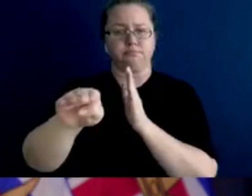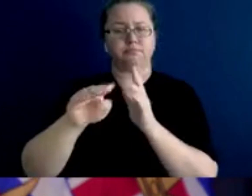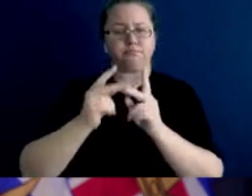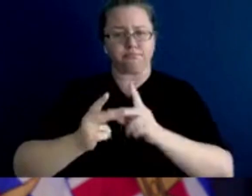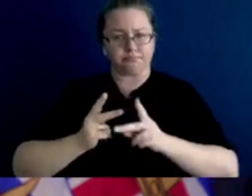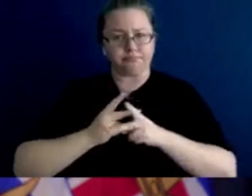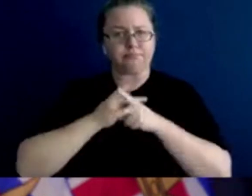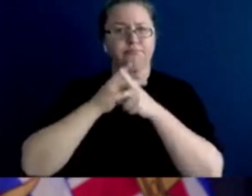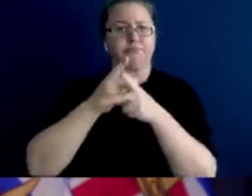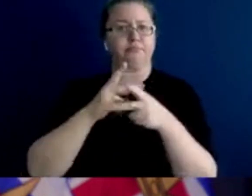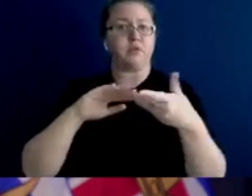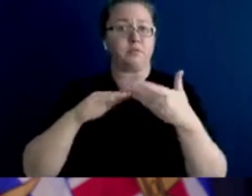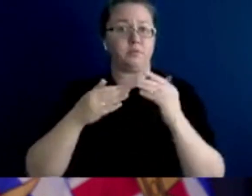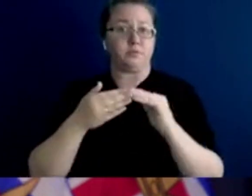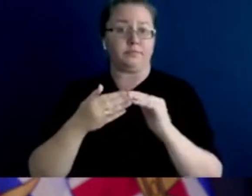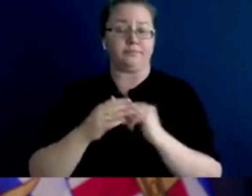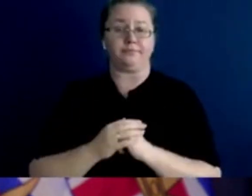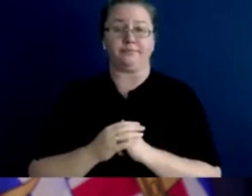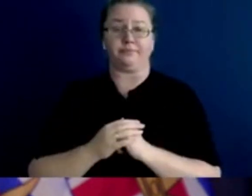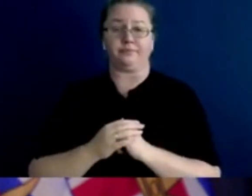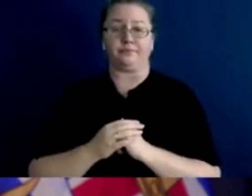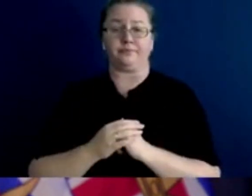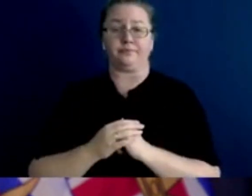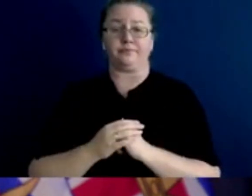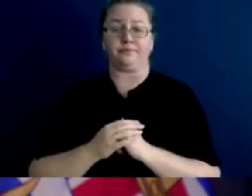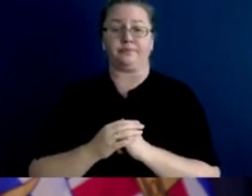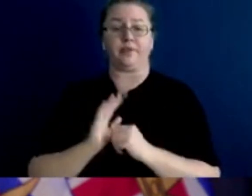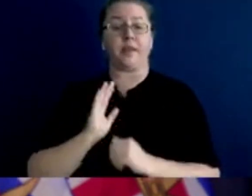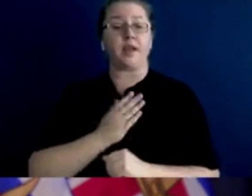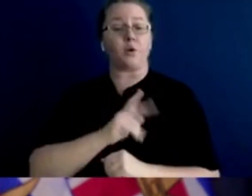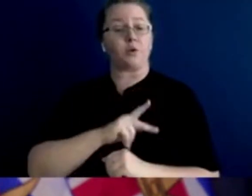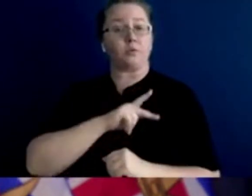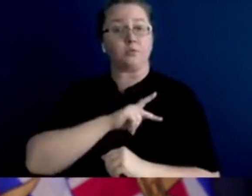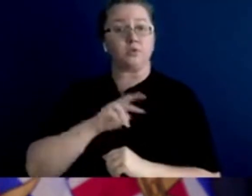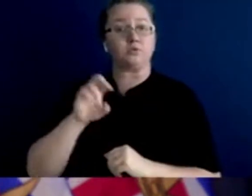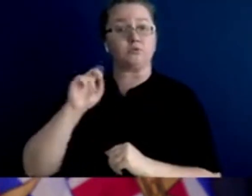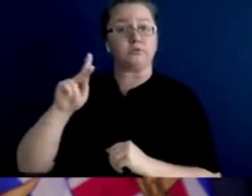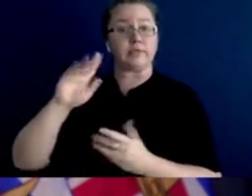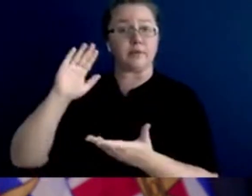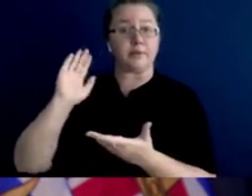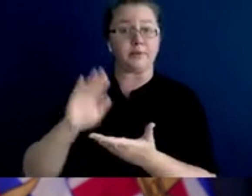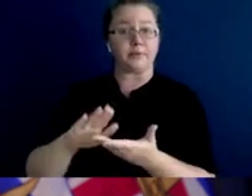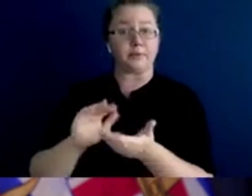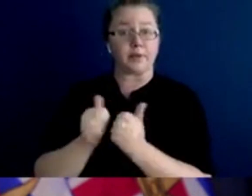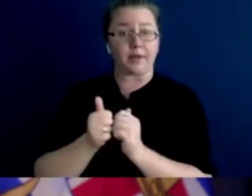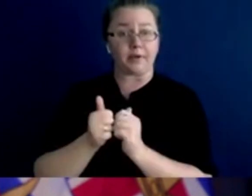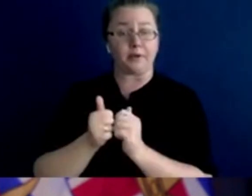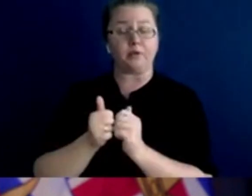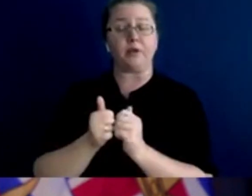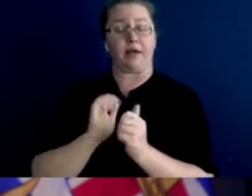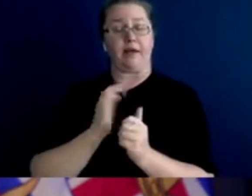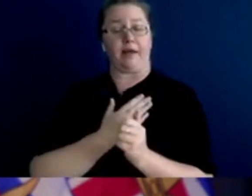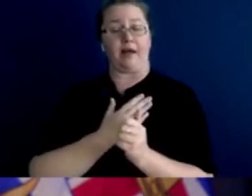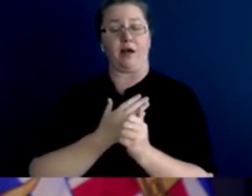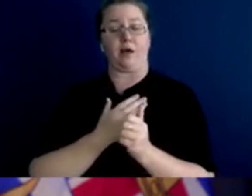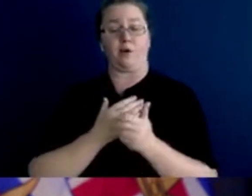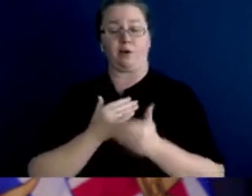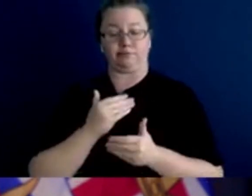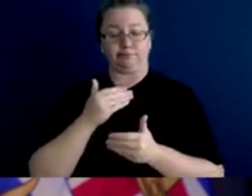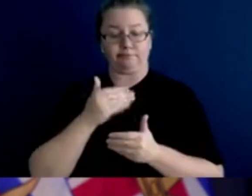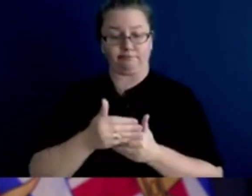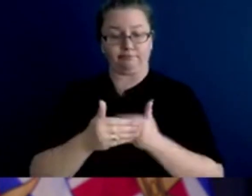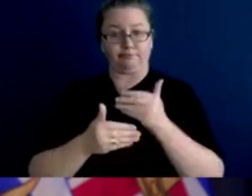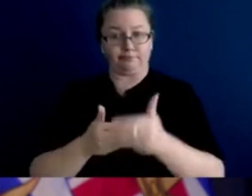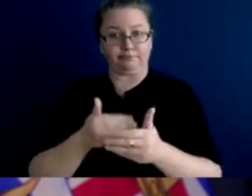difficult. That is why now is the time to get back to our basics with COVID-19 safety precautions. Stepping up